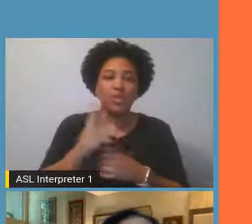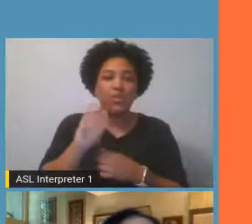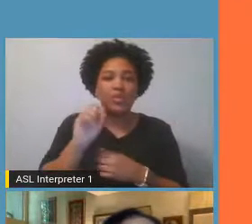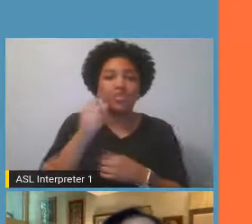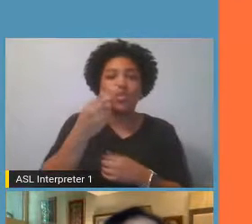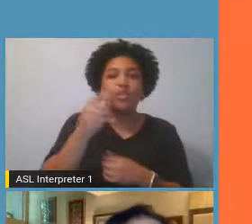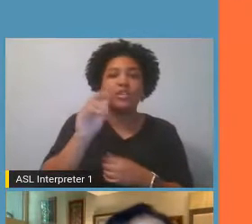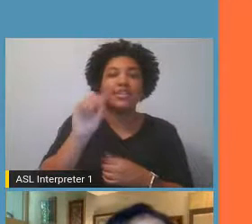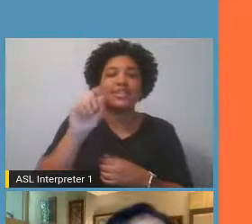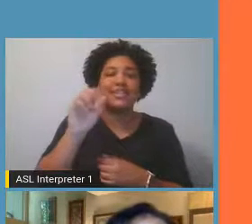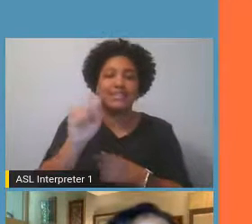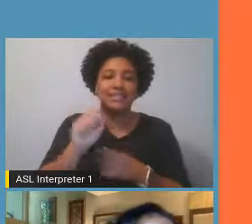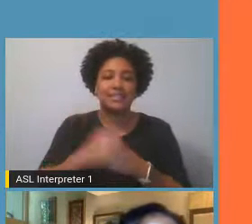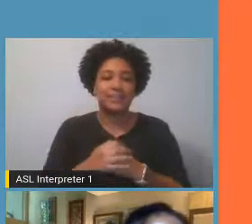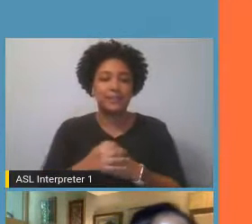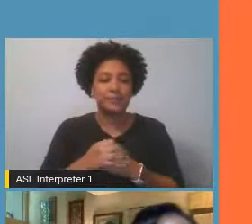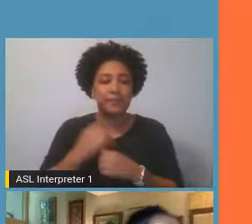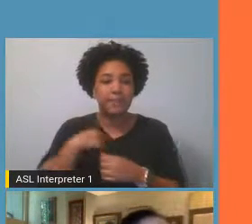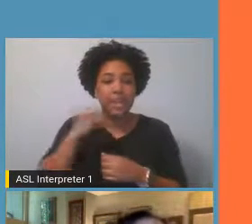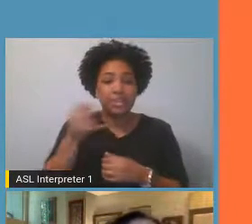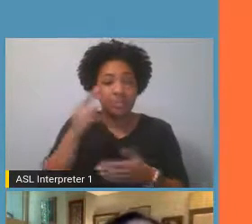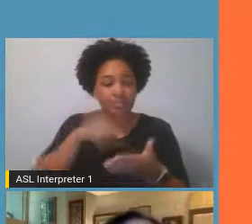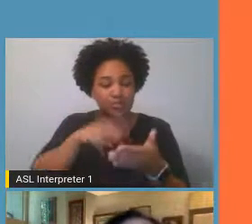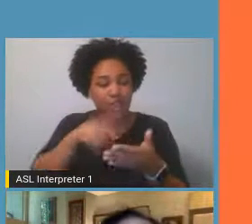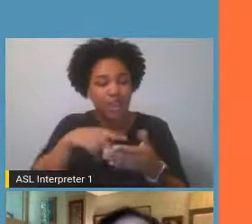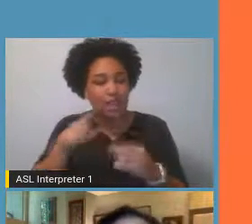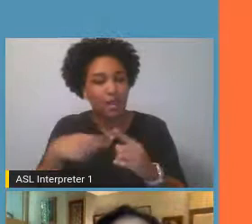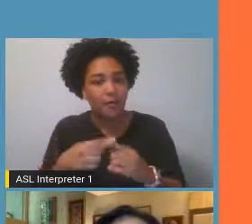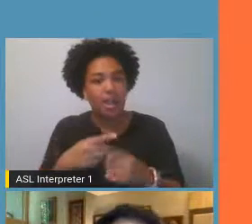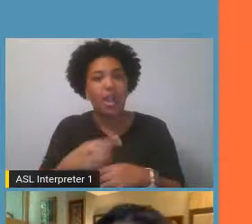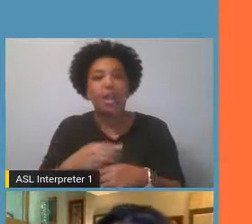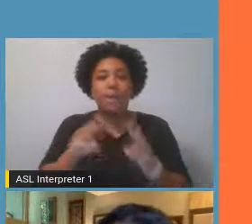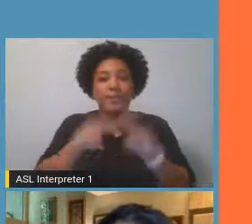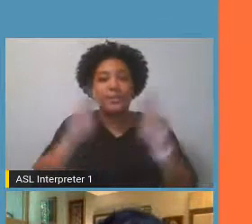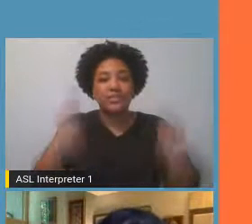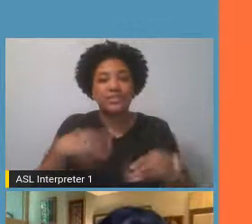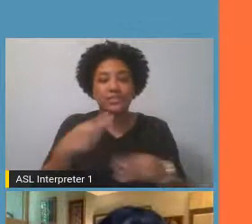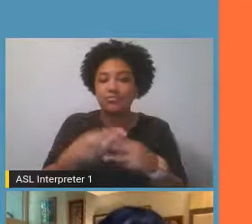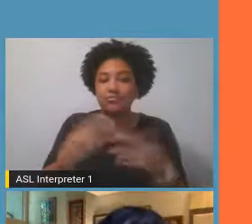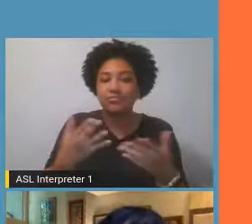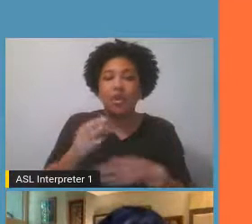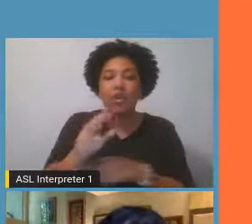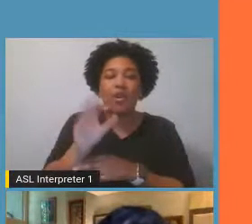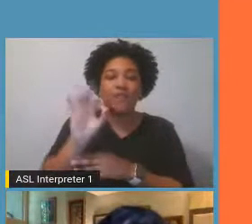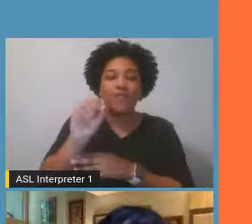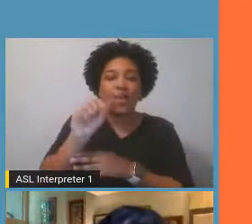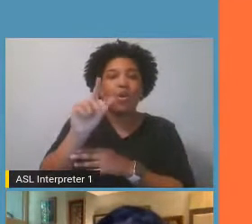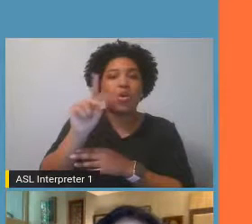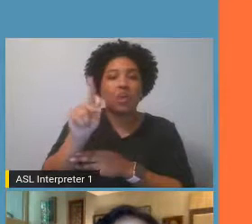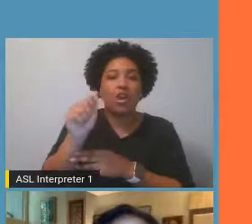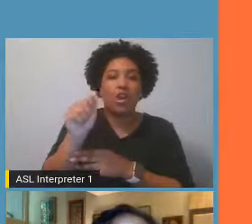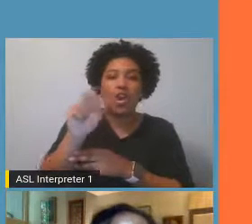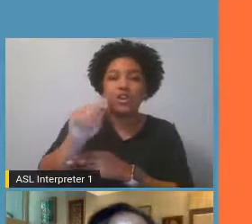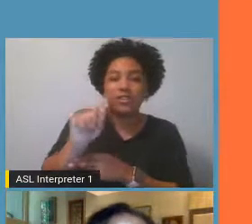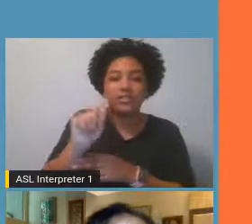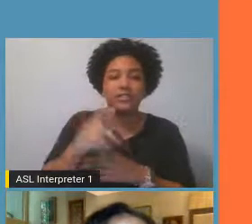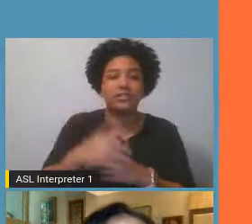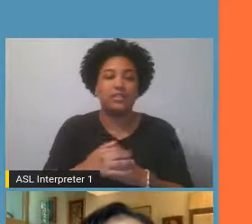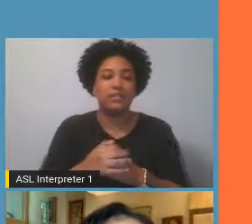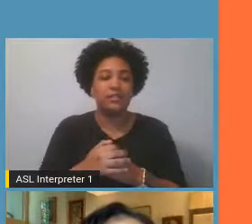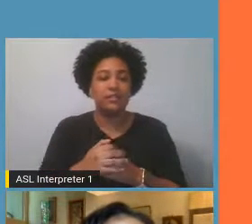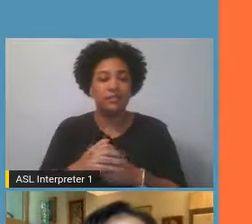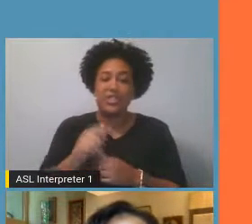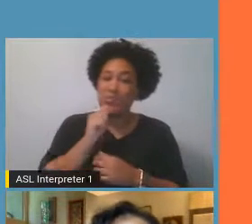I just read about this folk art museum archive that it's a